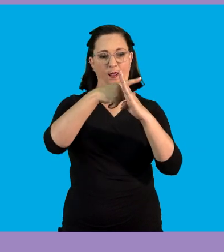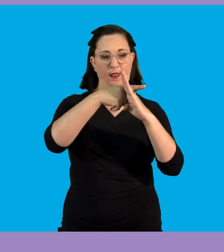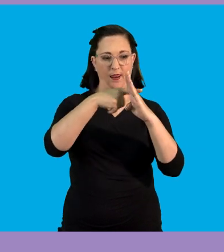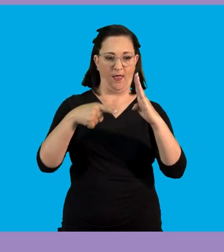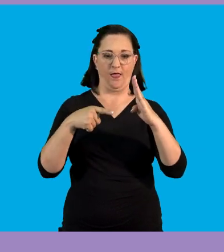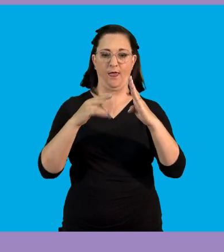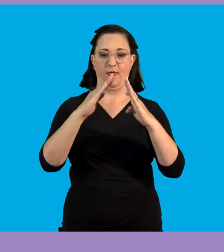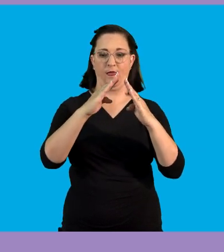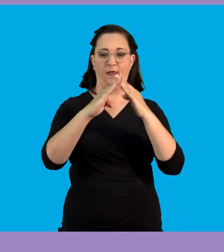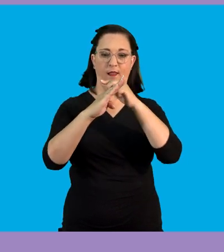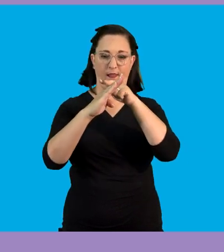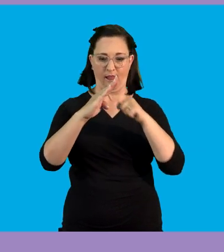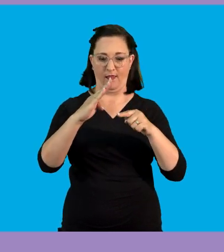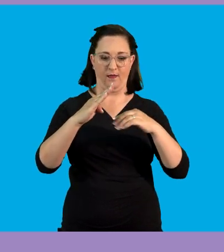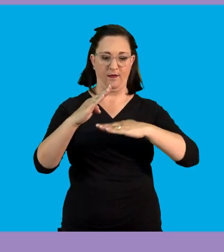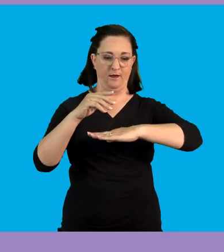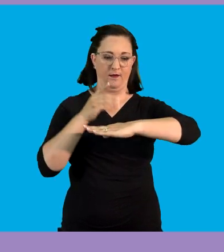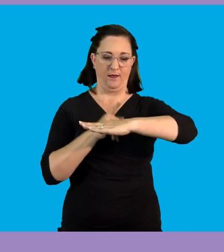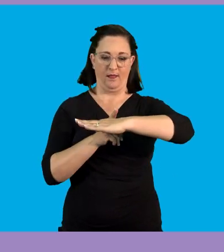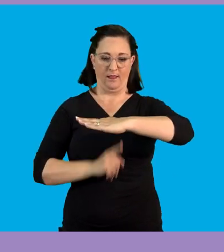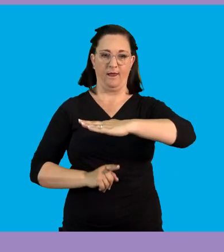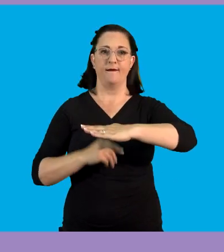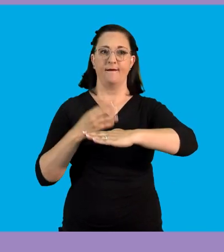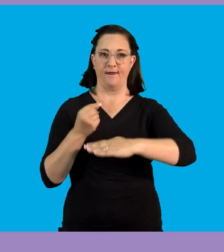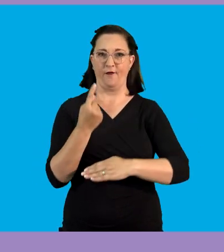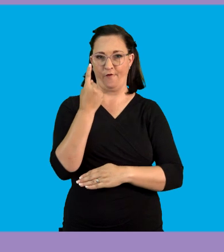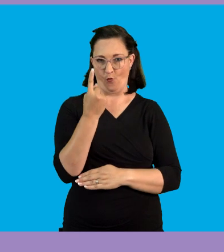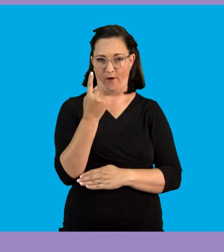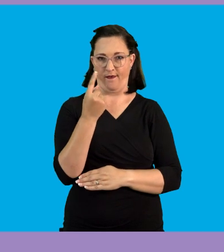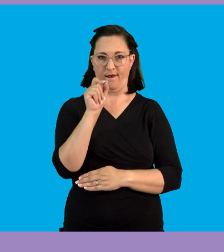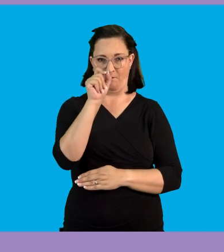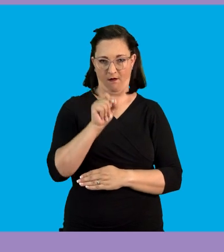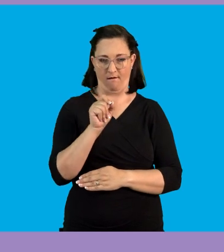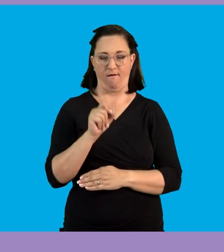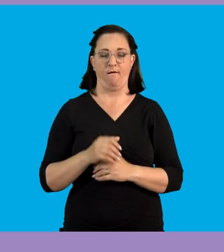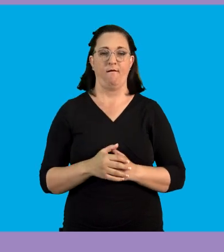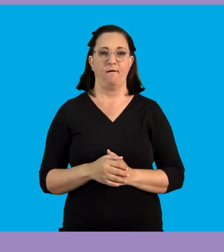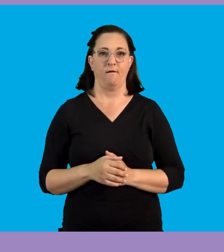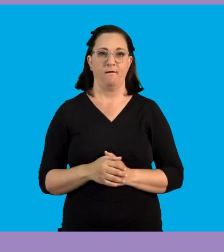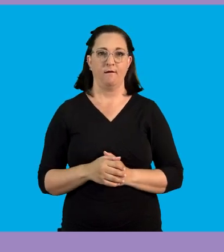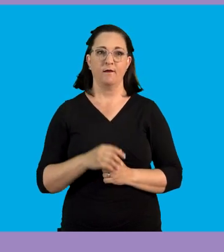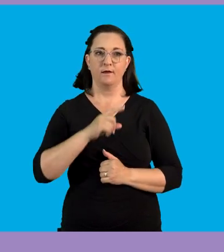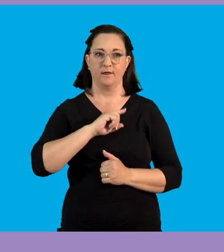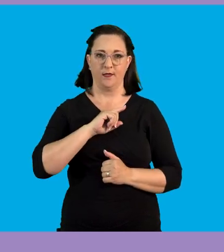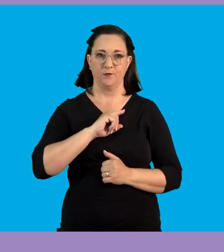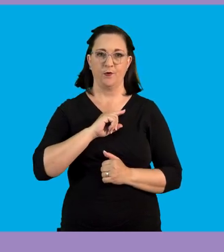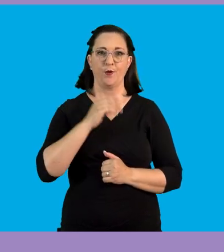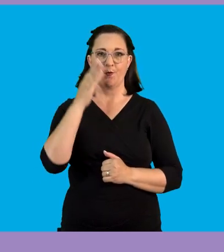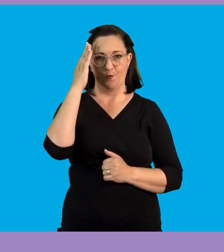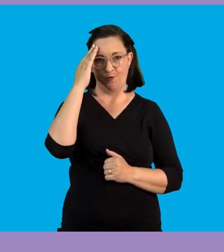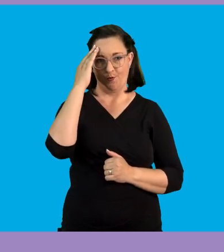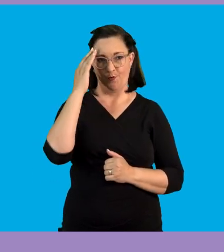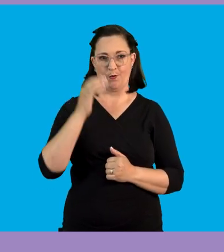triangle. You'd see that there is a single mark on each side of the triangle, therefore that makes